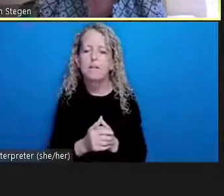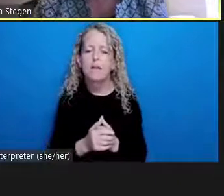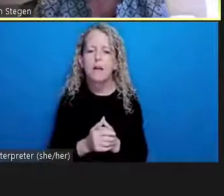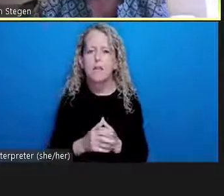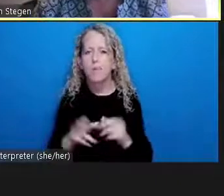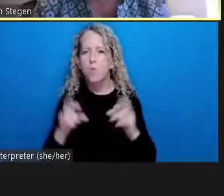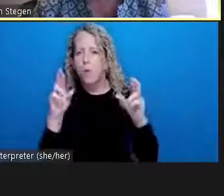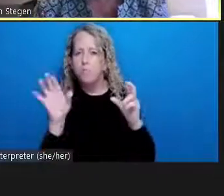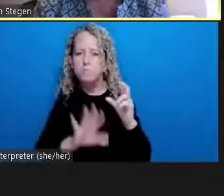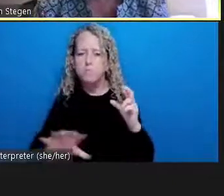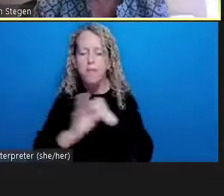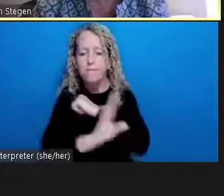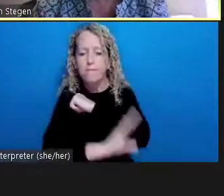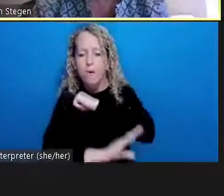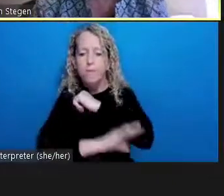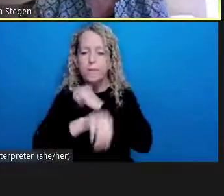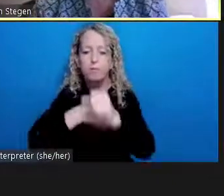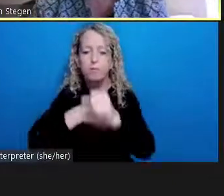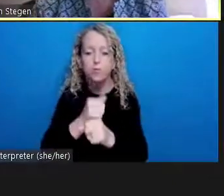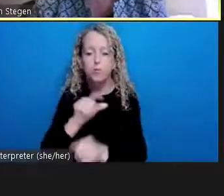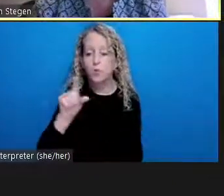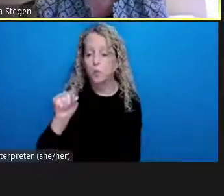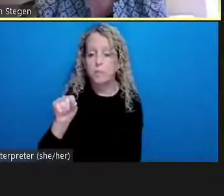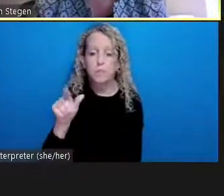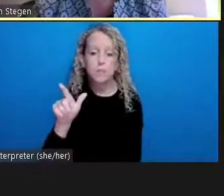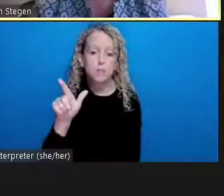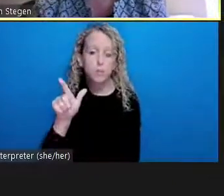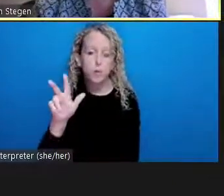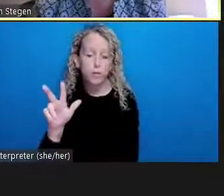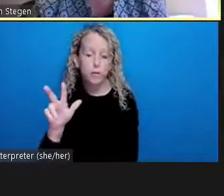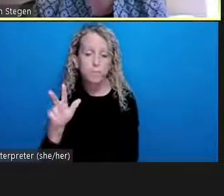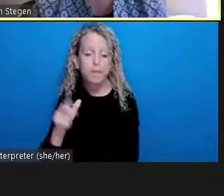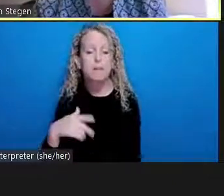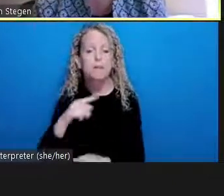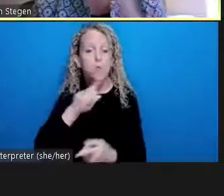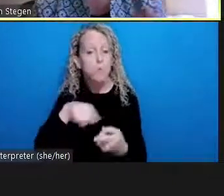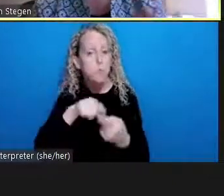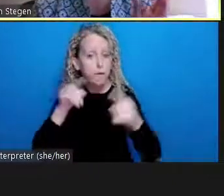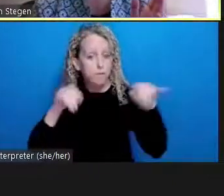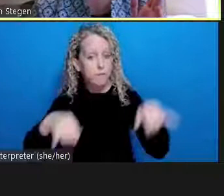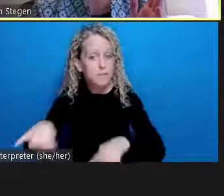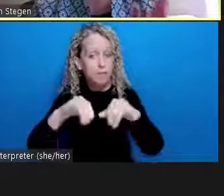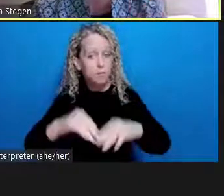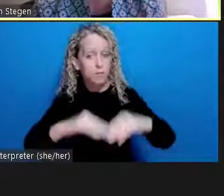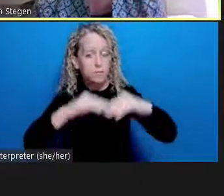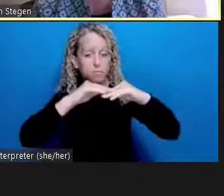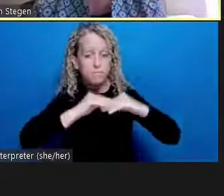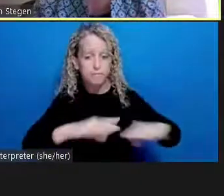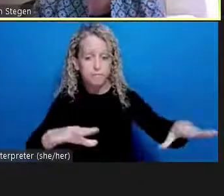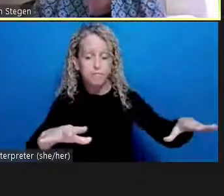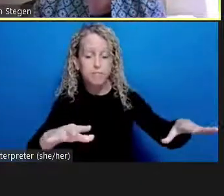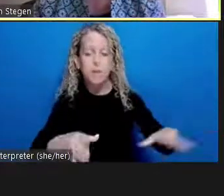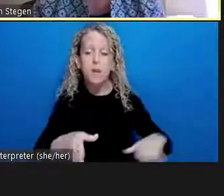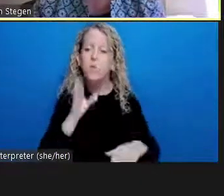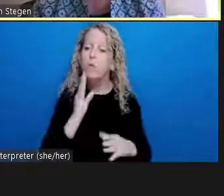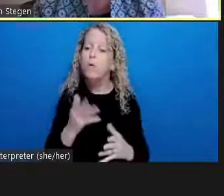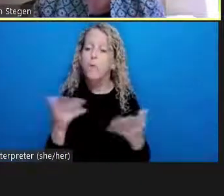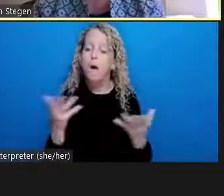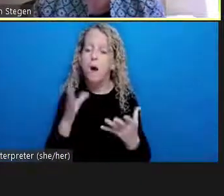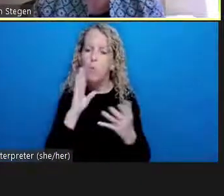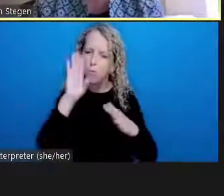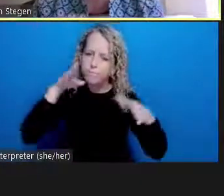of 2023. So when standards roll out, the focus will be on awareness and